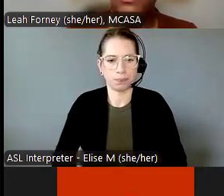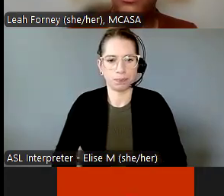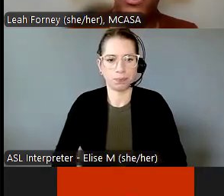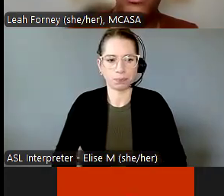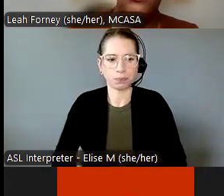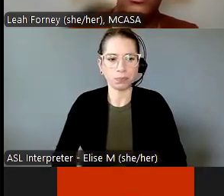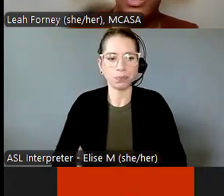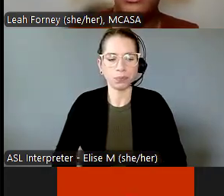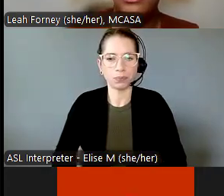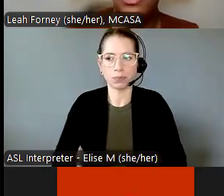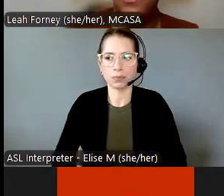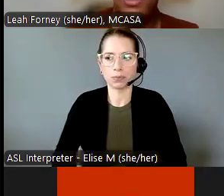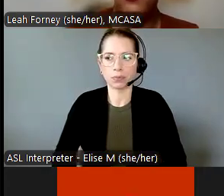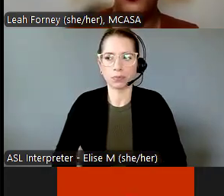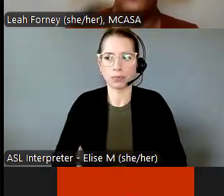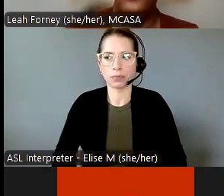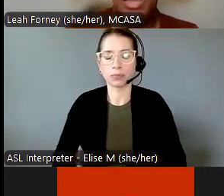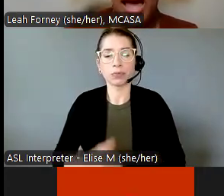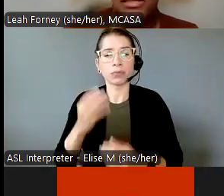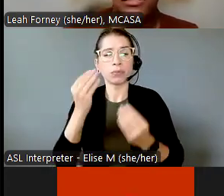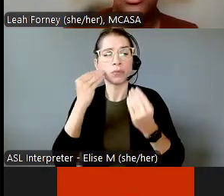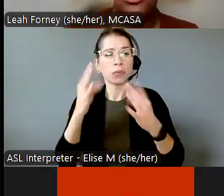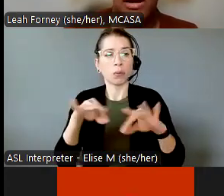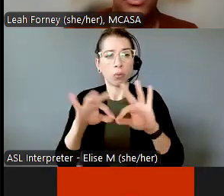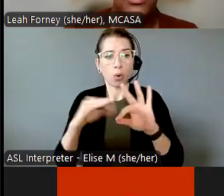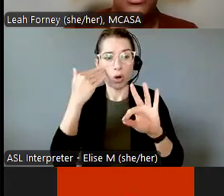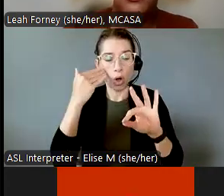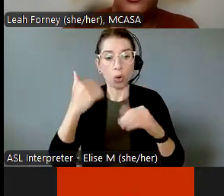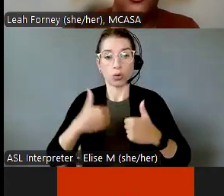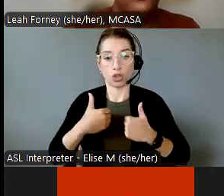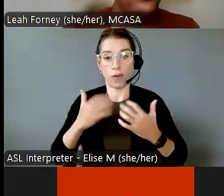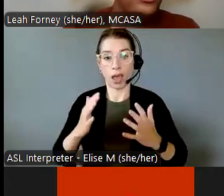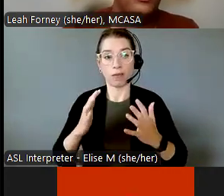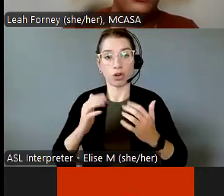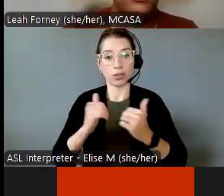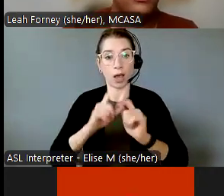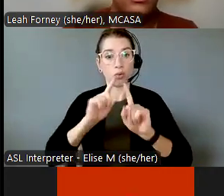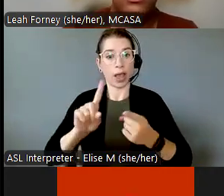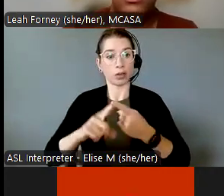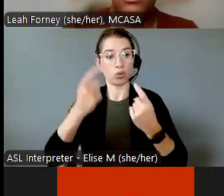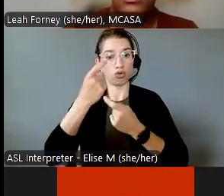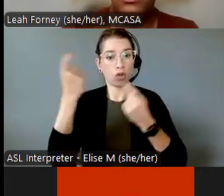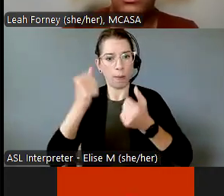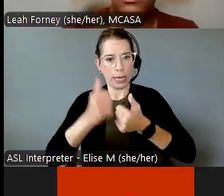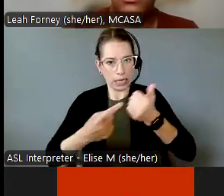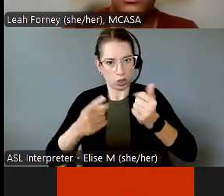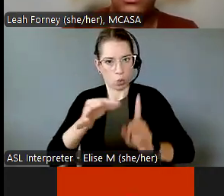So it's important to know that each survivor reacts to trauma in their own way.